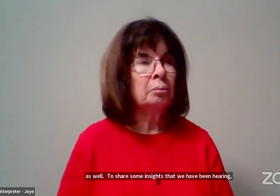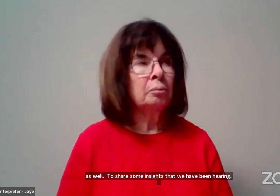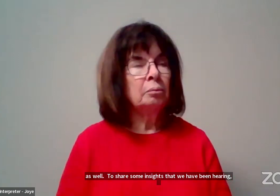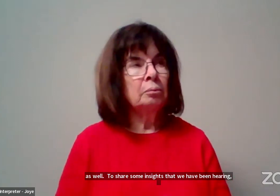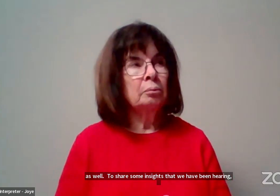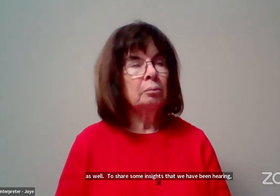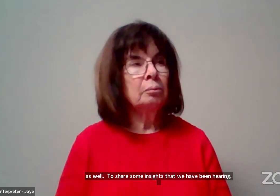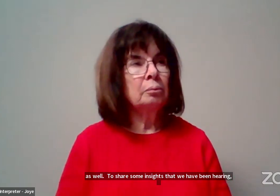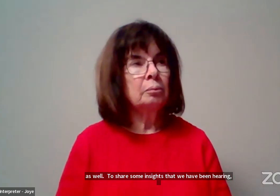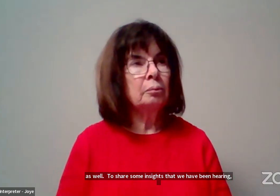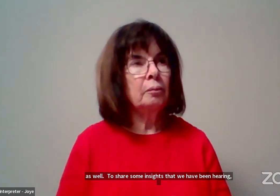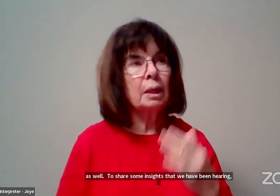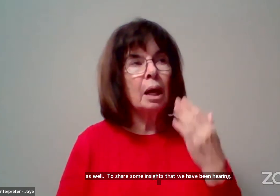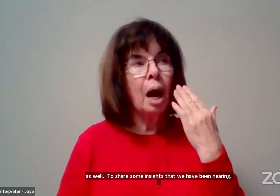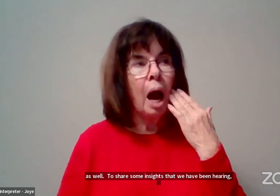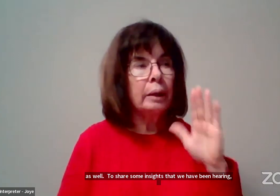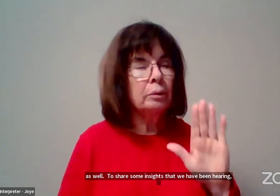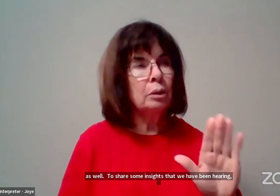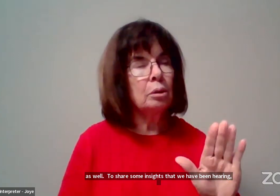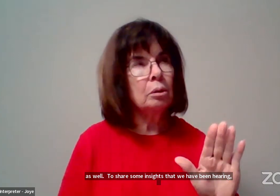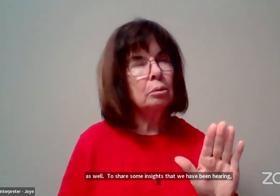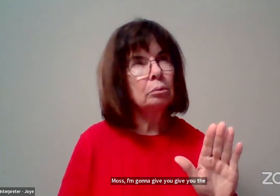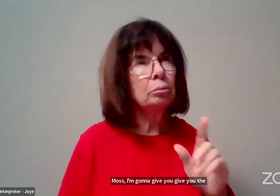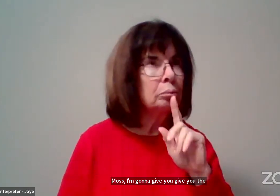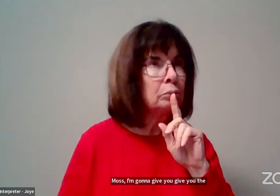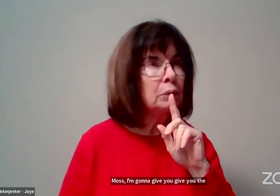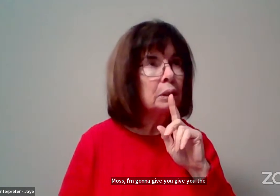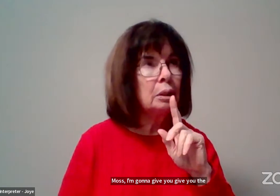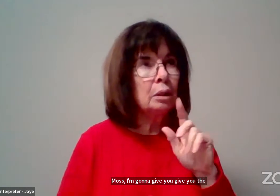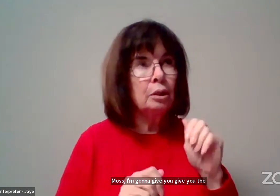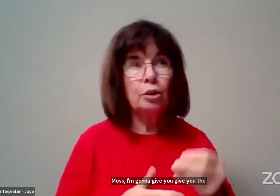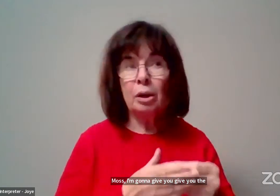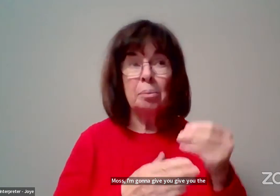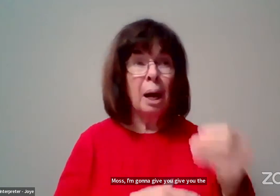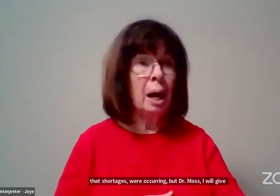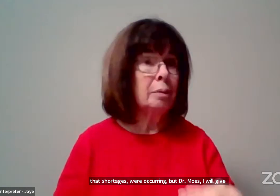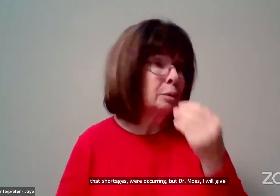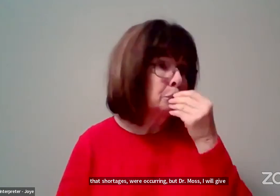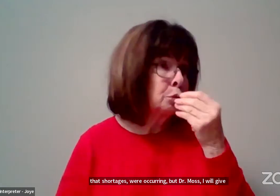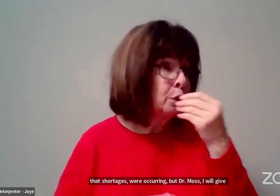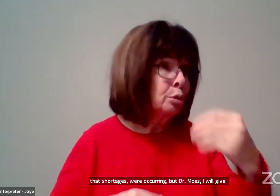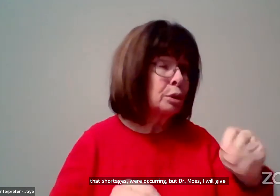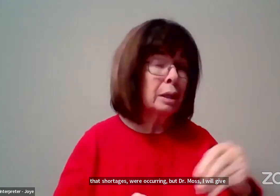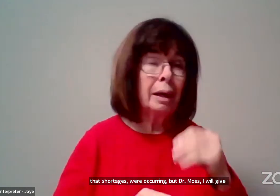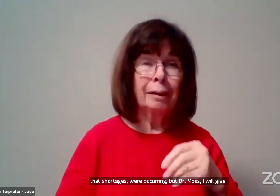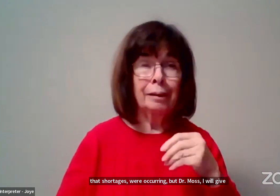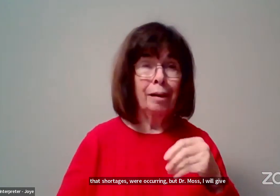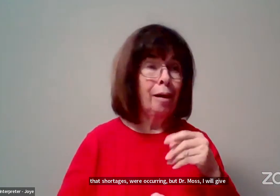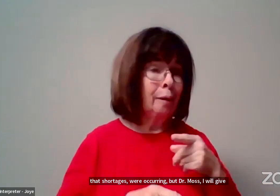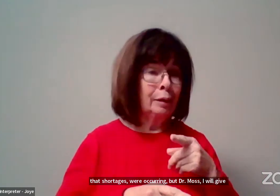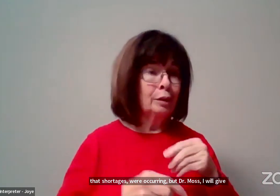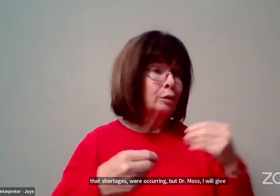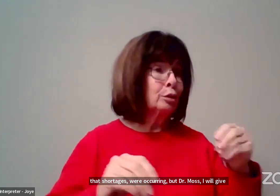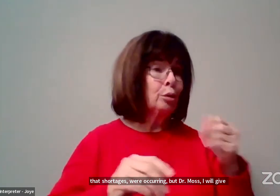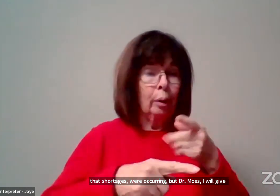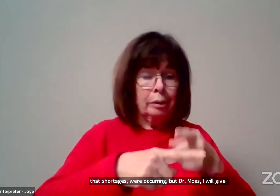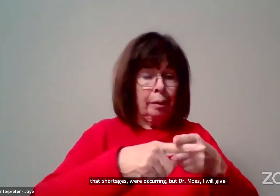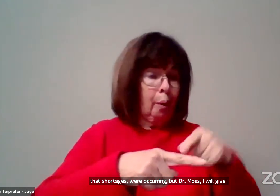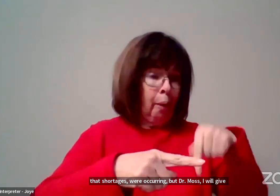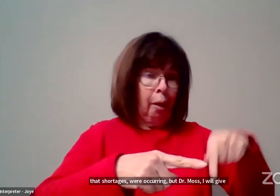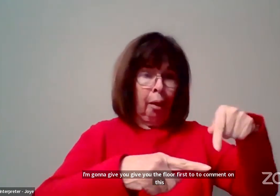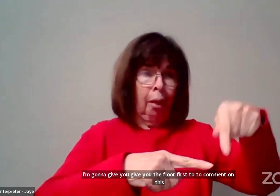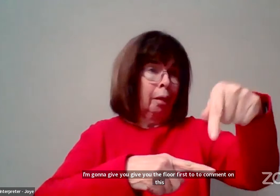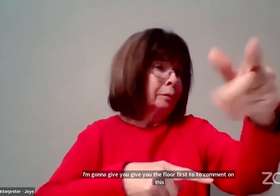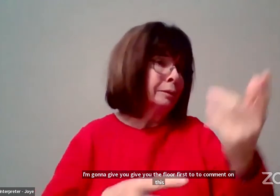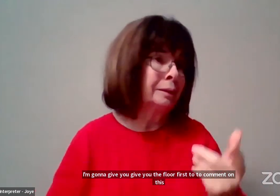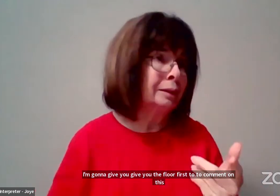I don't know if you need any. I mean, you can buy that stuff at grocery stores and corner stores. So I think you can